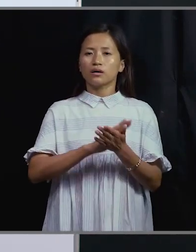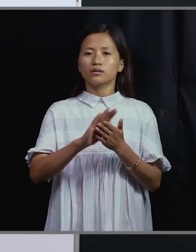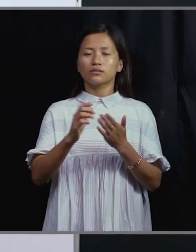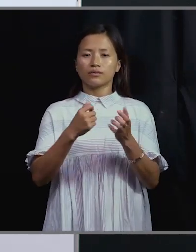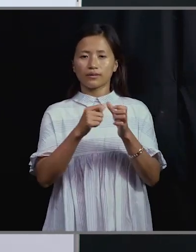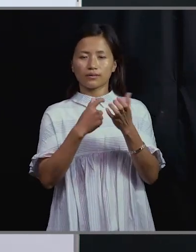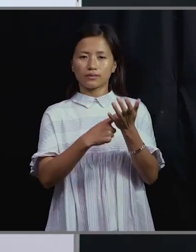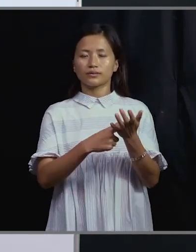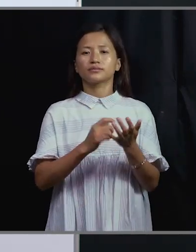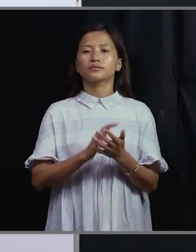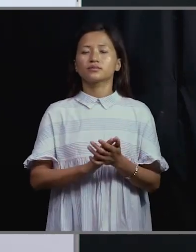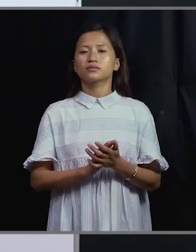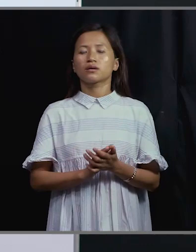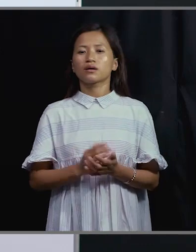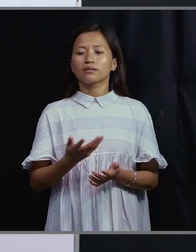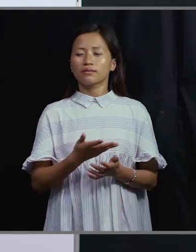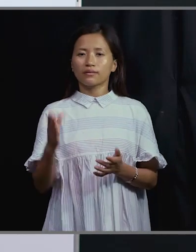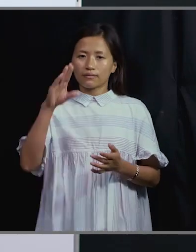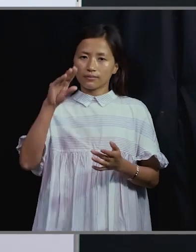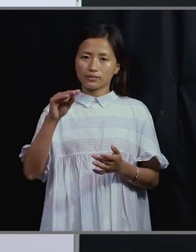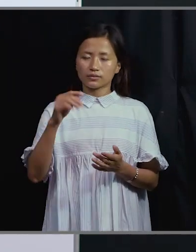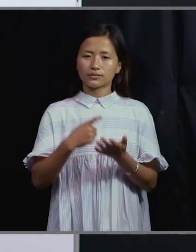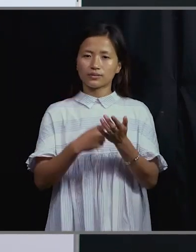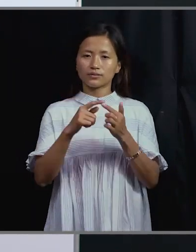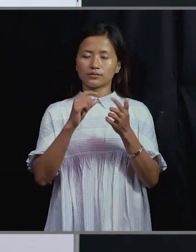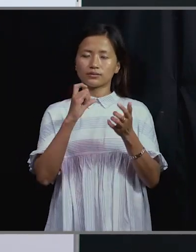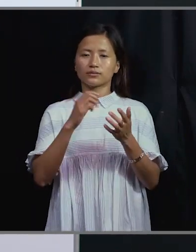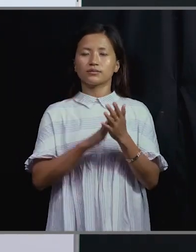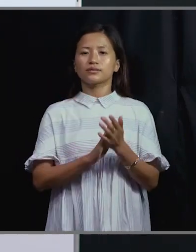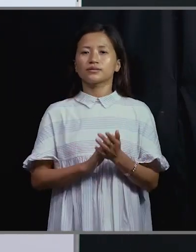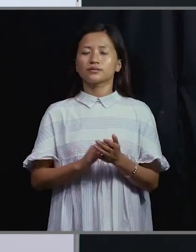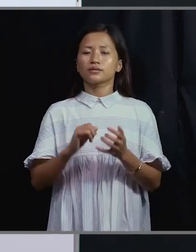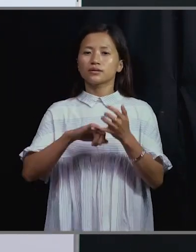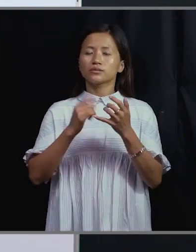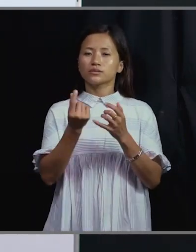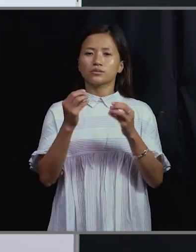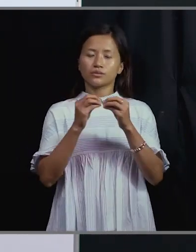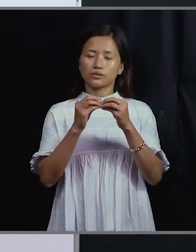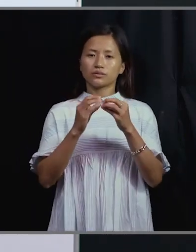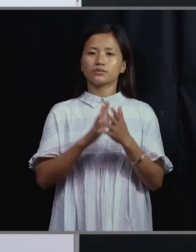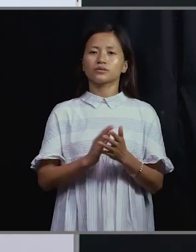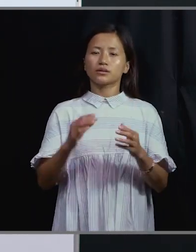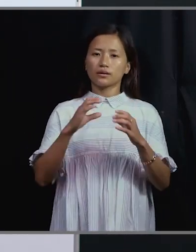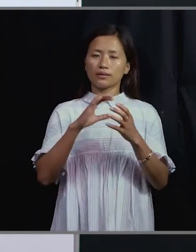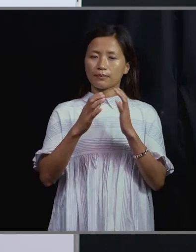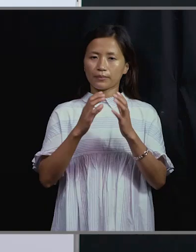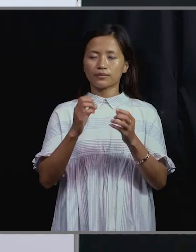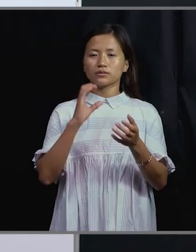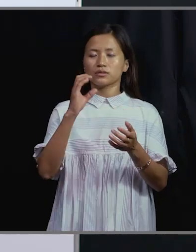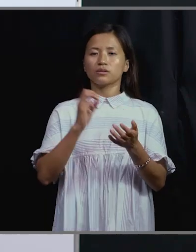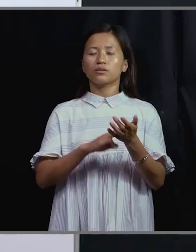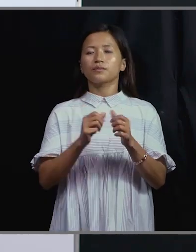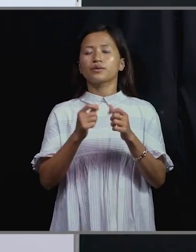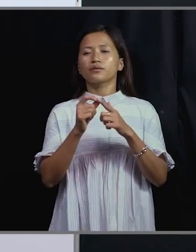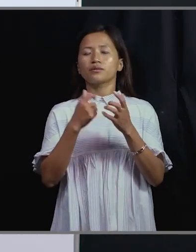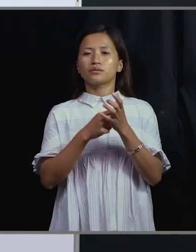haloarenes, they are less reactive towards this nucleophilic substitution reactions as compared to that of